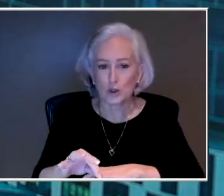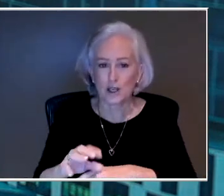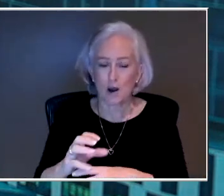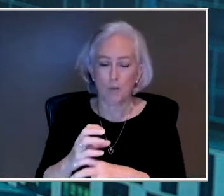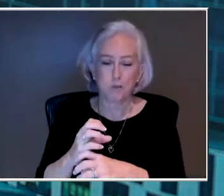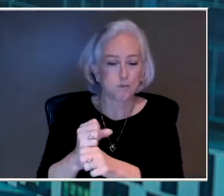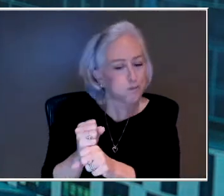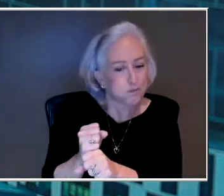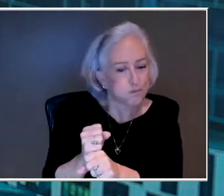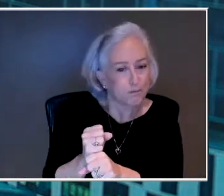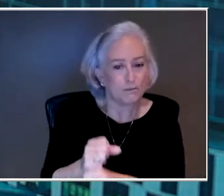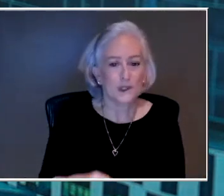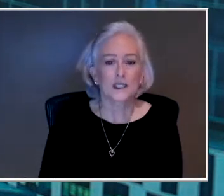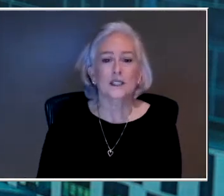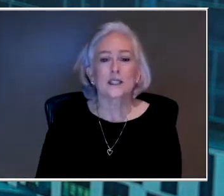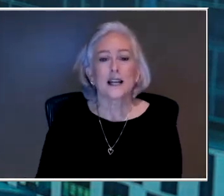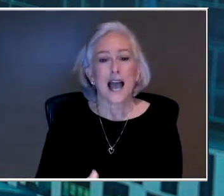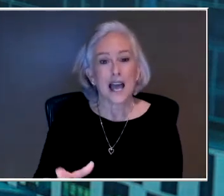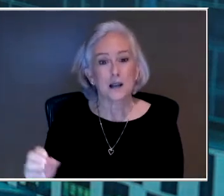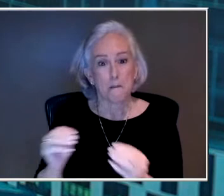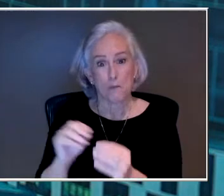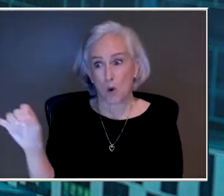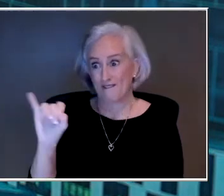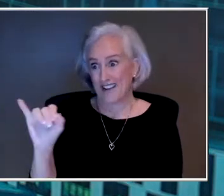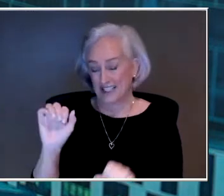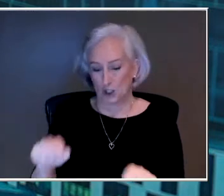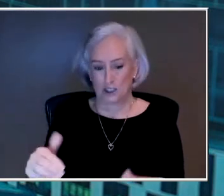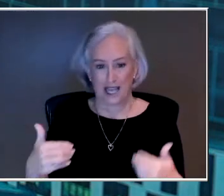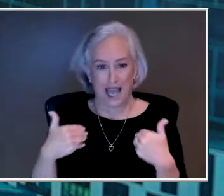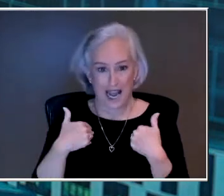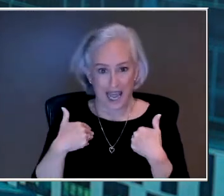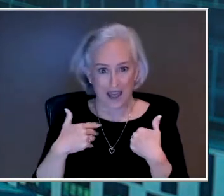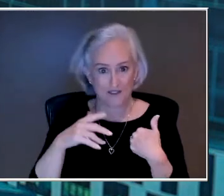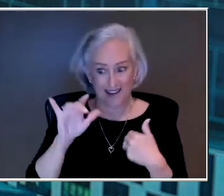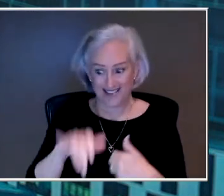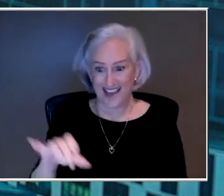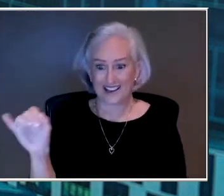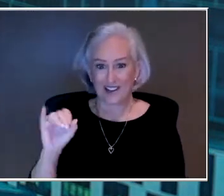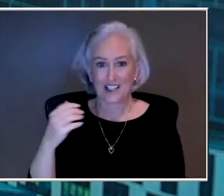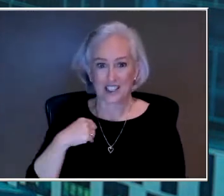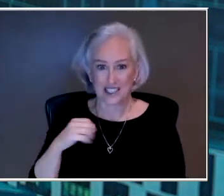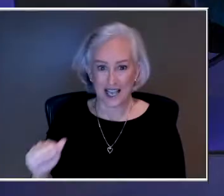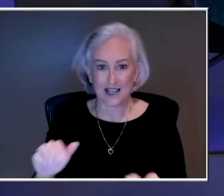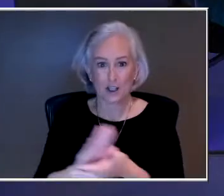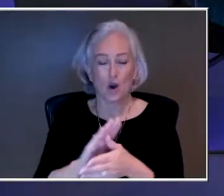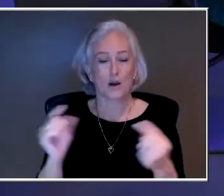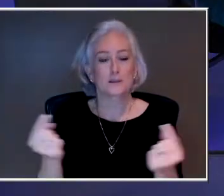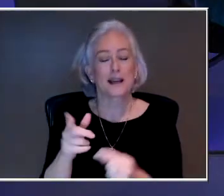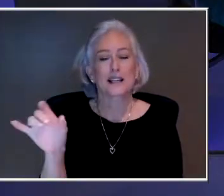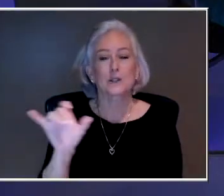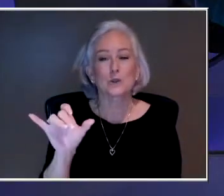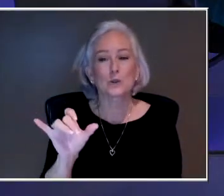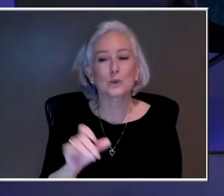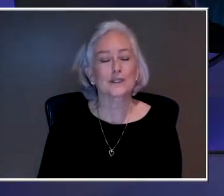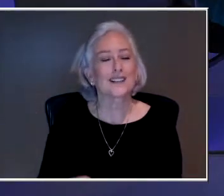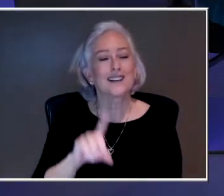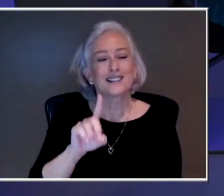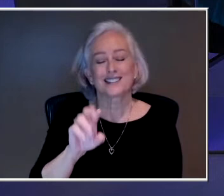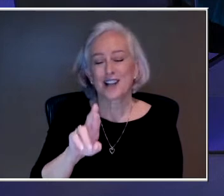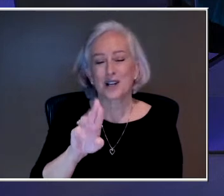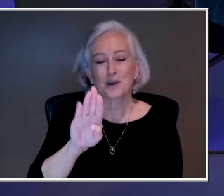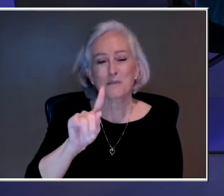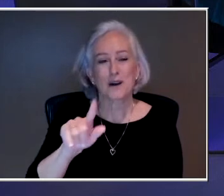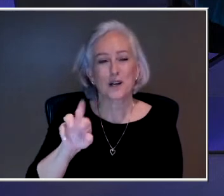arm too if they have lymphedema, and then they can get infections that can cause severe pain as well. So Dr. Butterworth, let's bring you in here. You perform